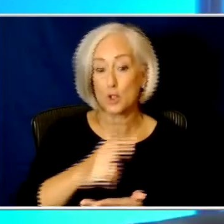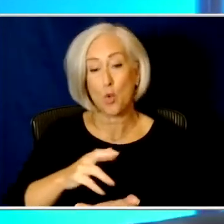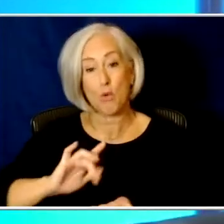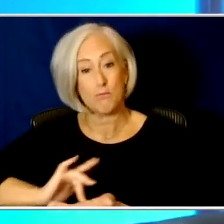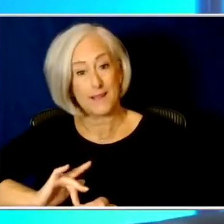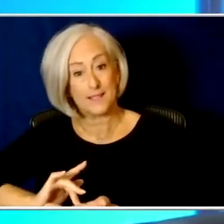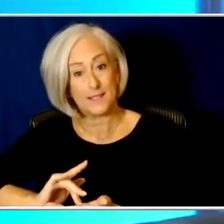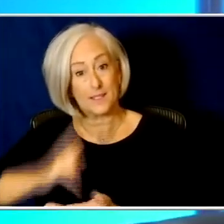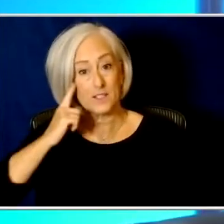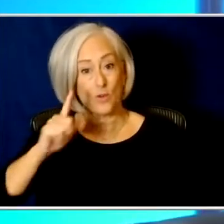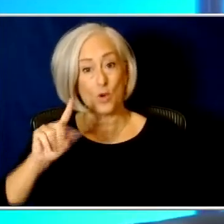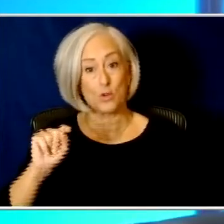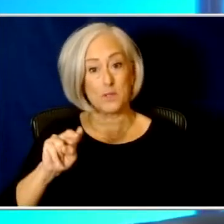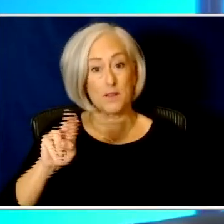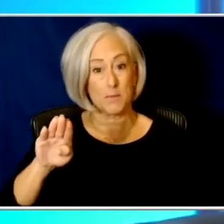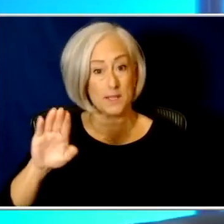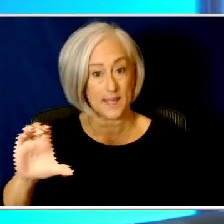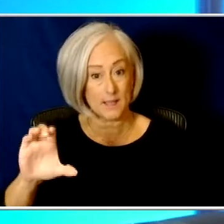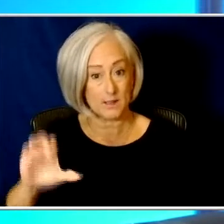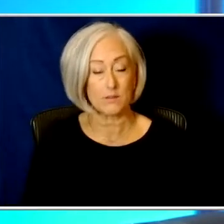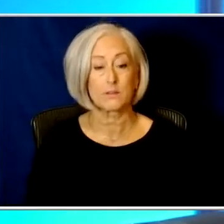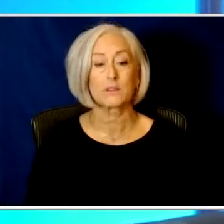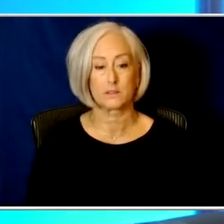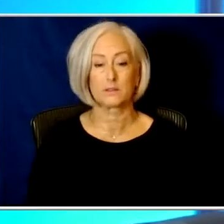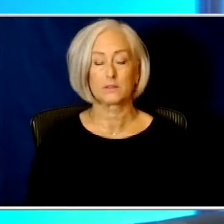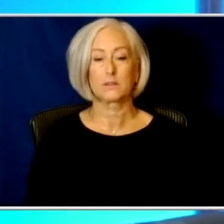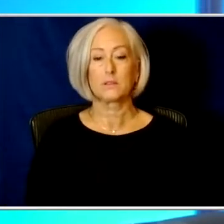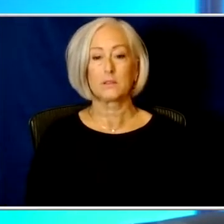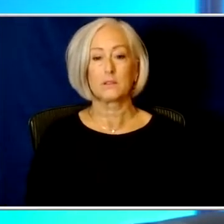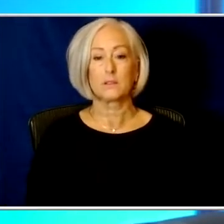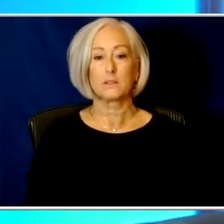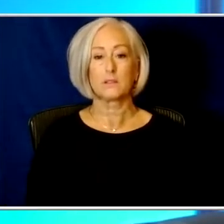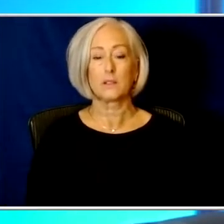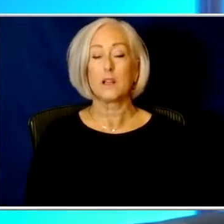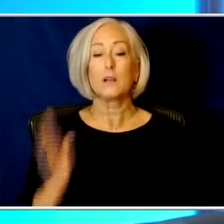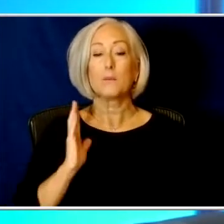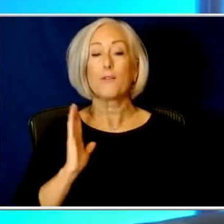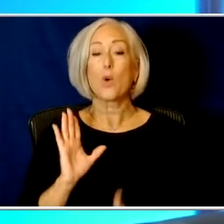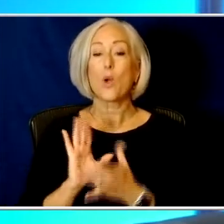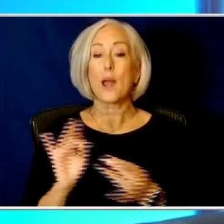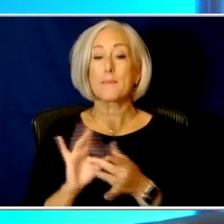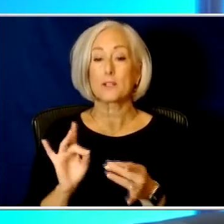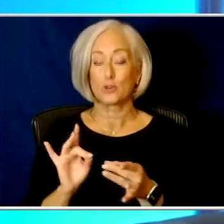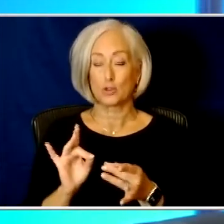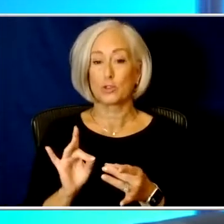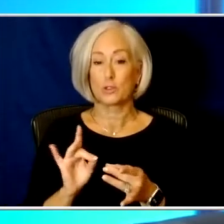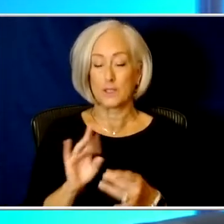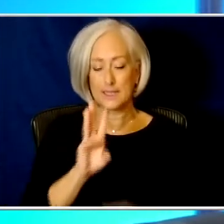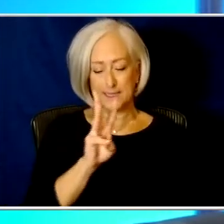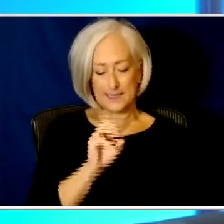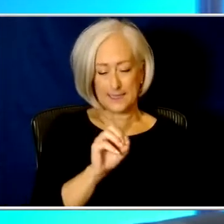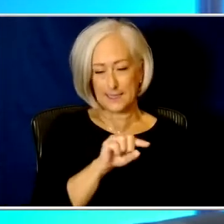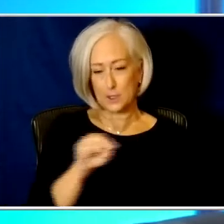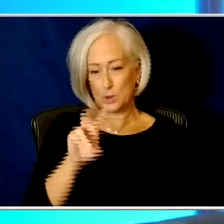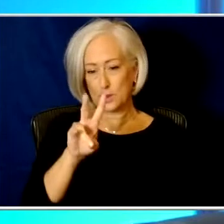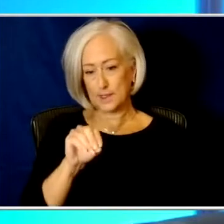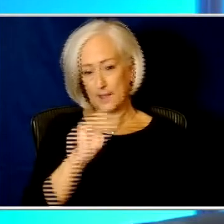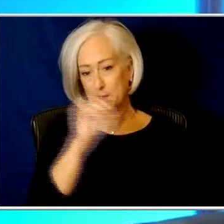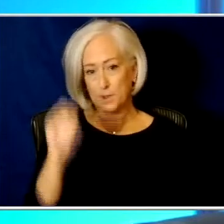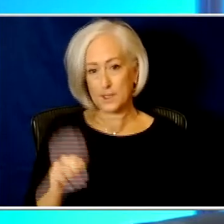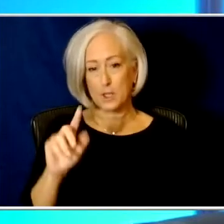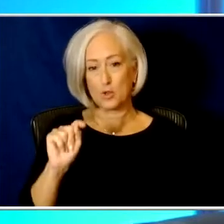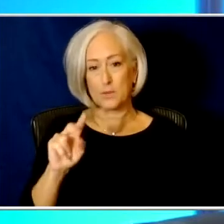Not yet. A couple years. Yeah, there you go. Okay. All right. I got a little collar malfunction. Jess, go right ahead while